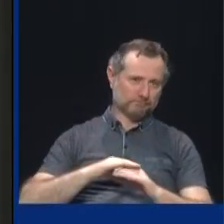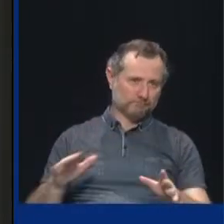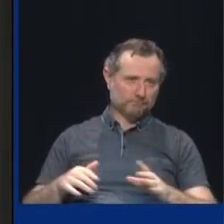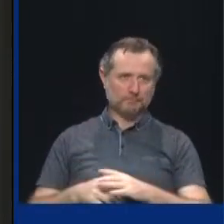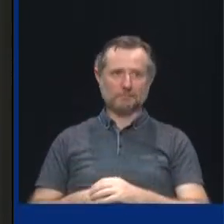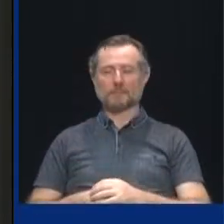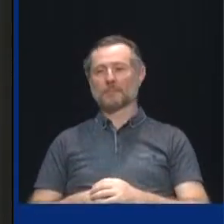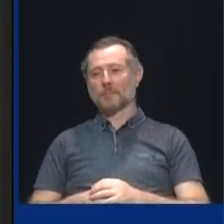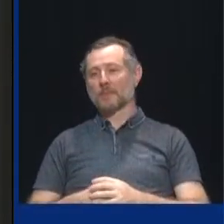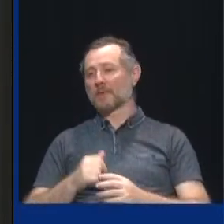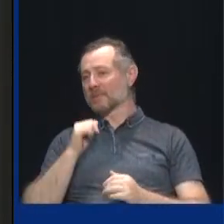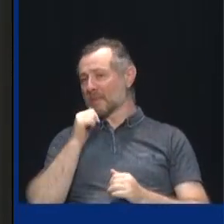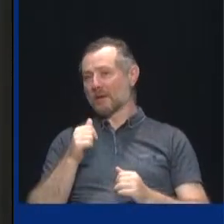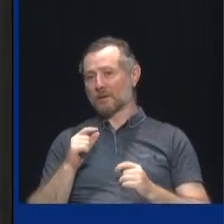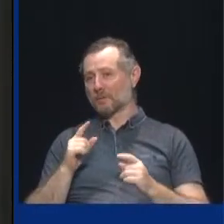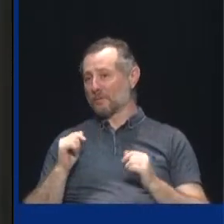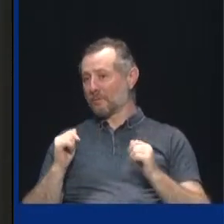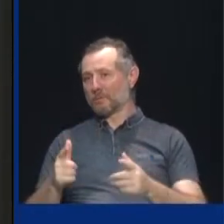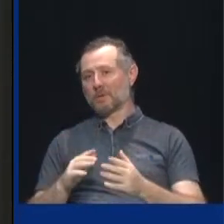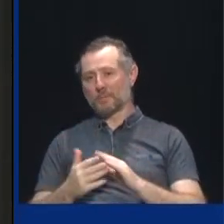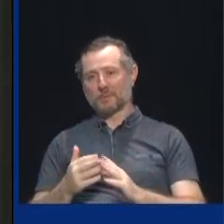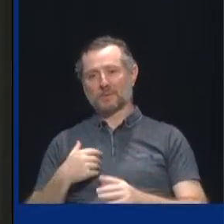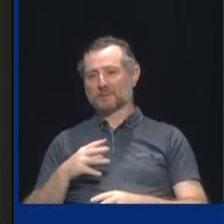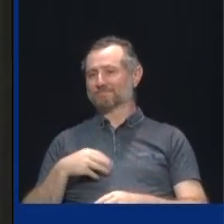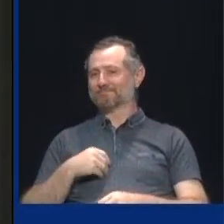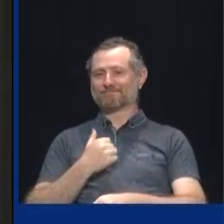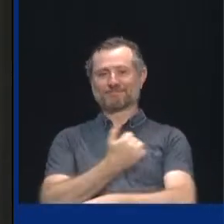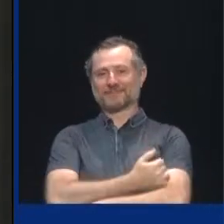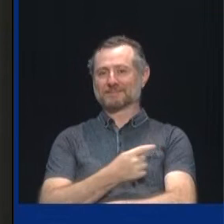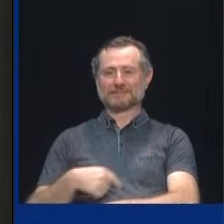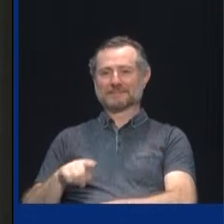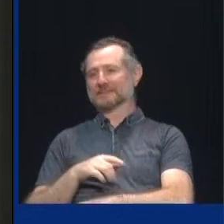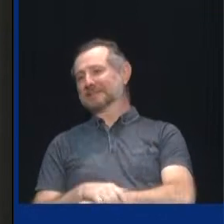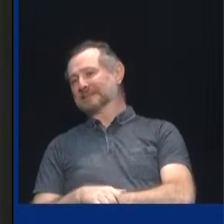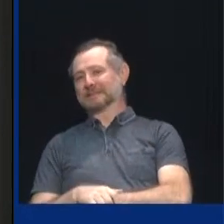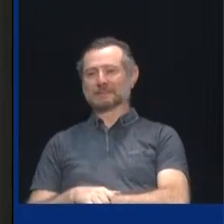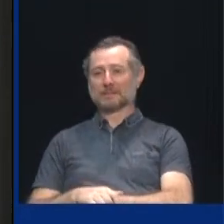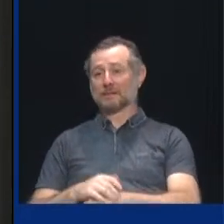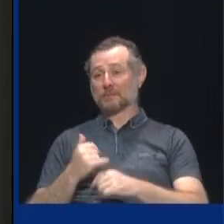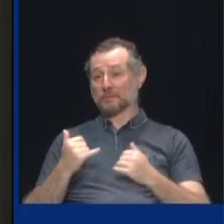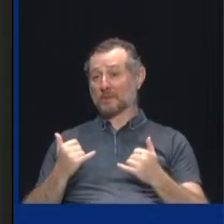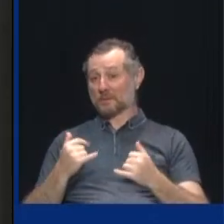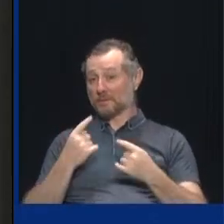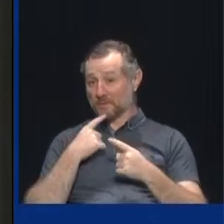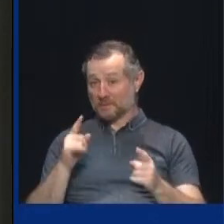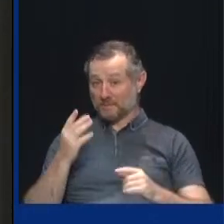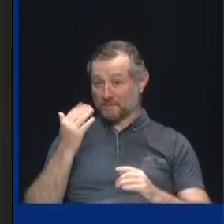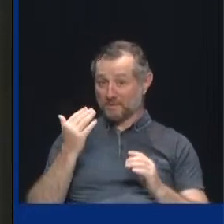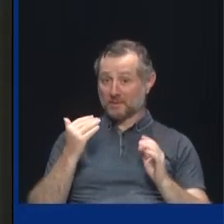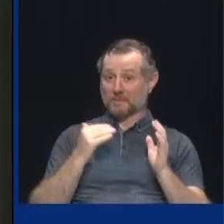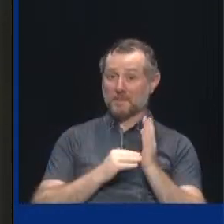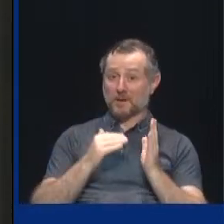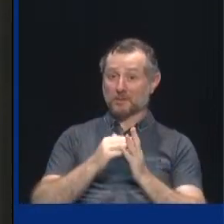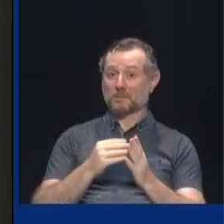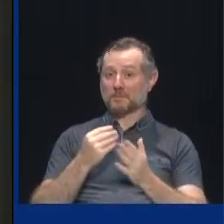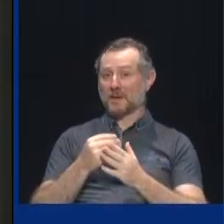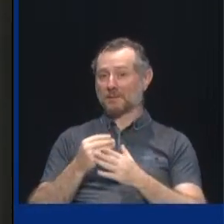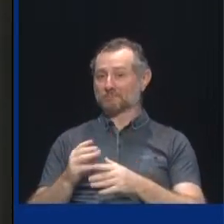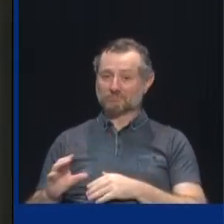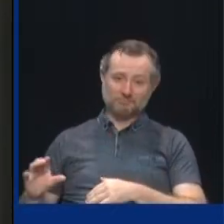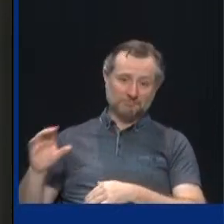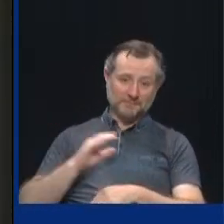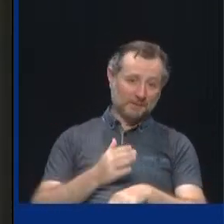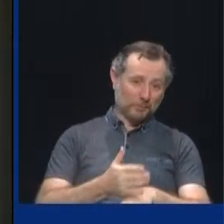taking the shot. Today's announcement of $15 million to improve education and awareness of the benefits of the vaccine